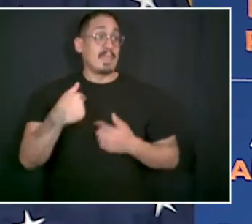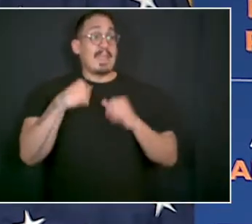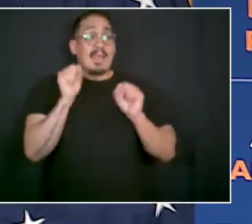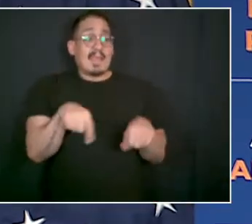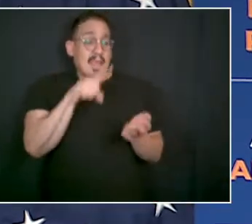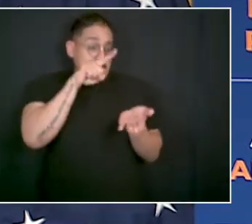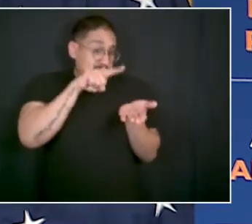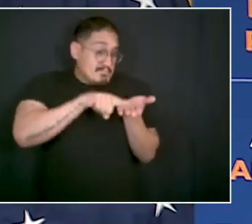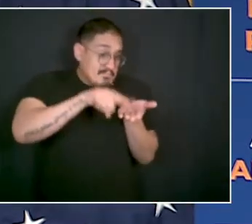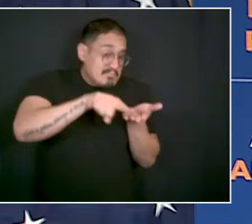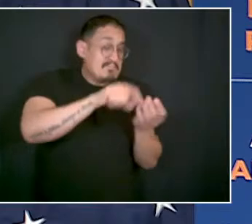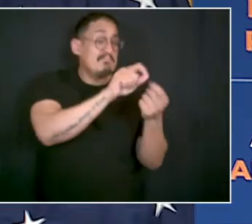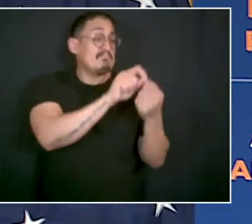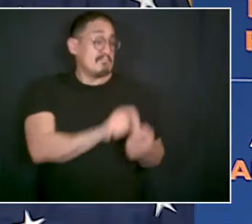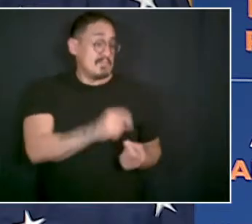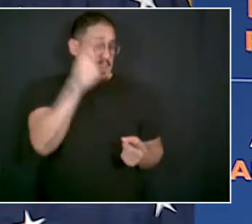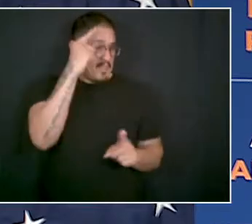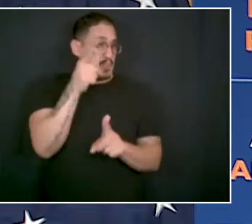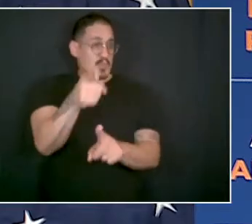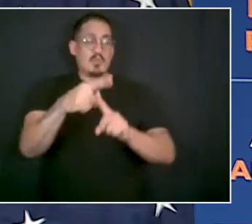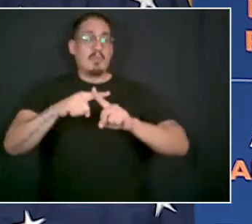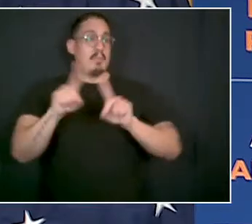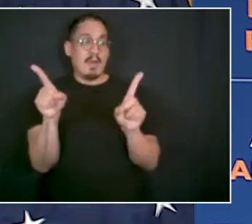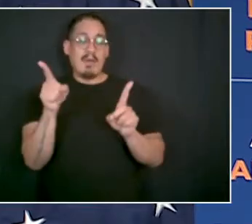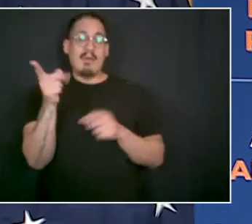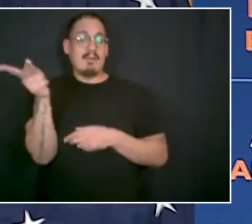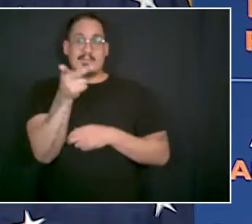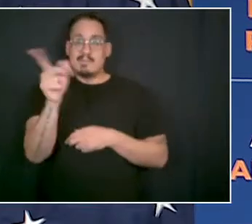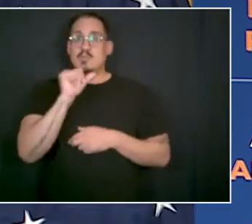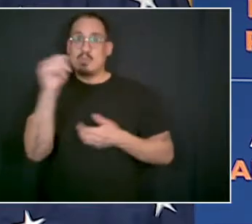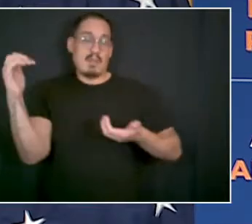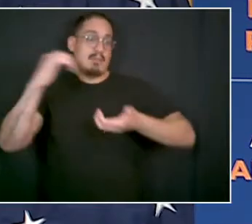not collaborate for civil enforcement. And